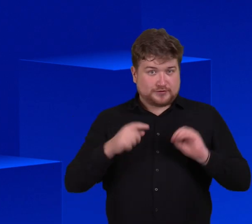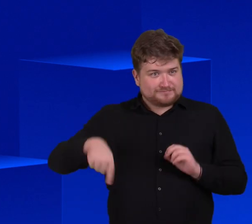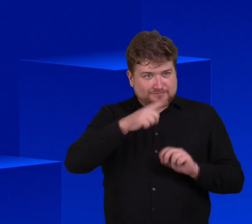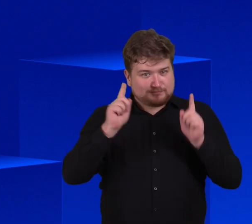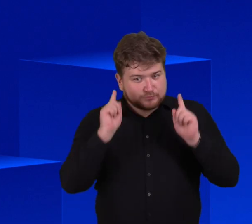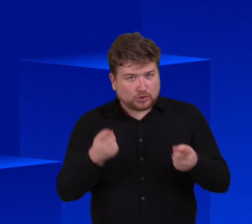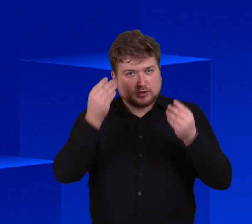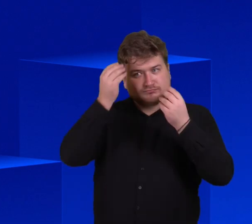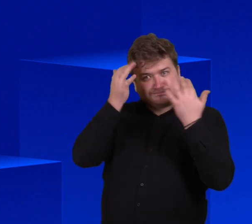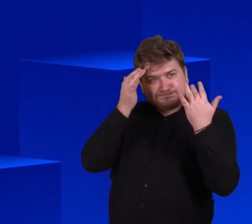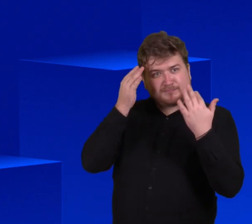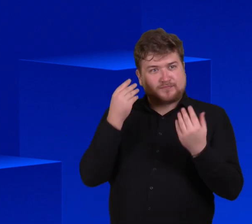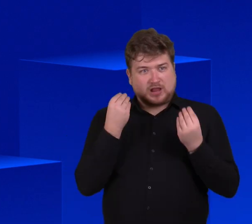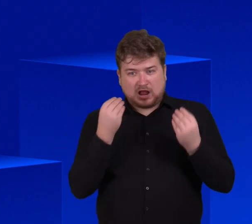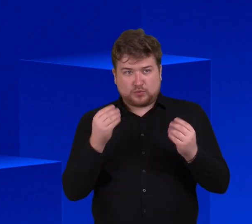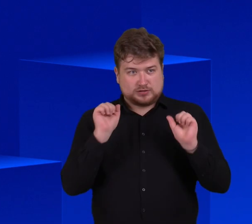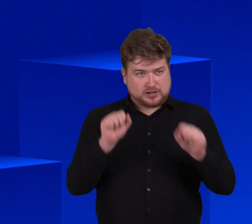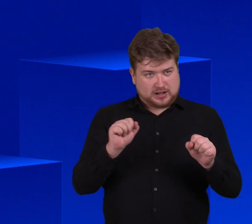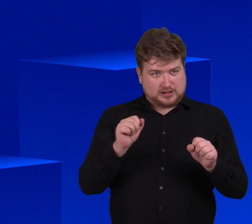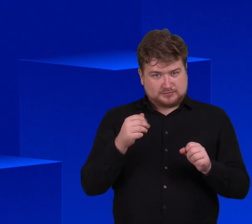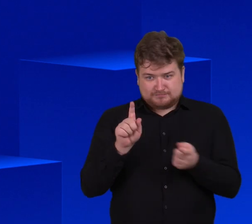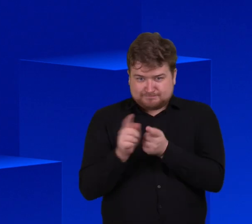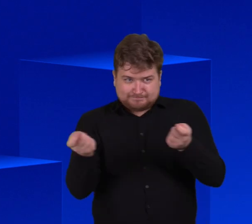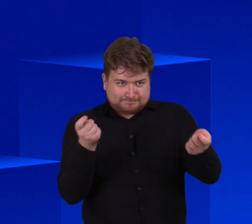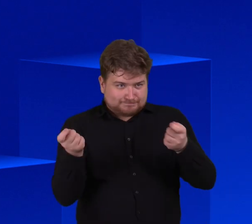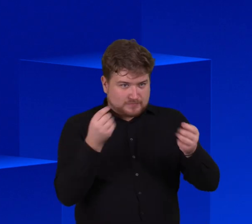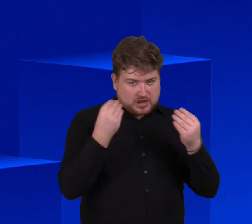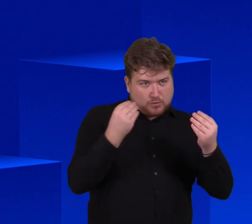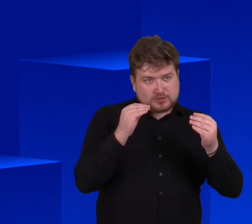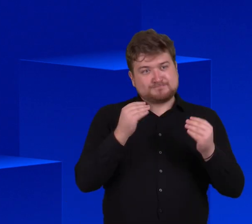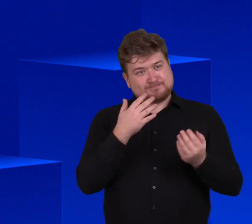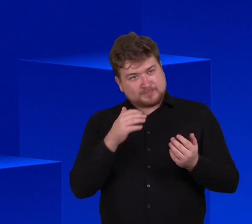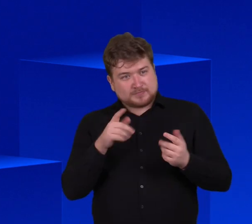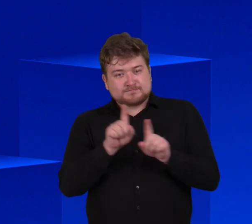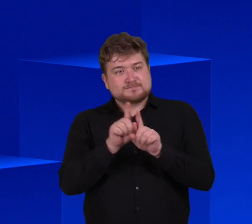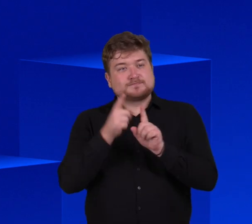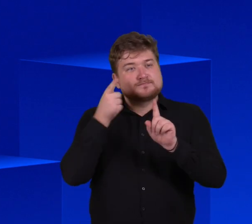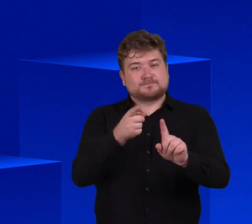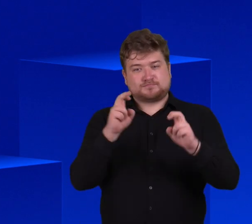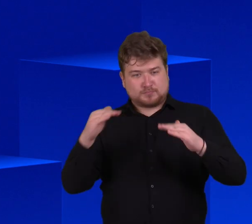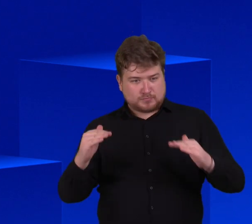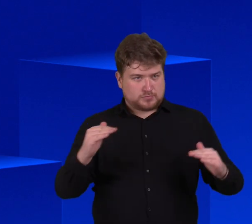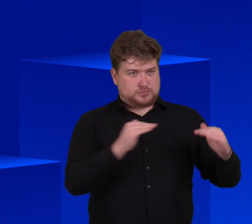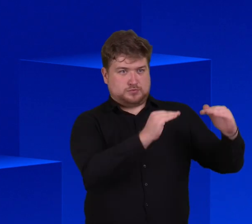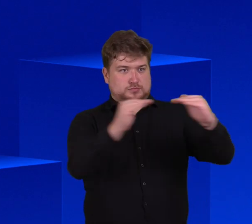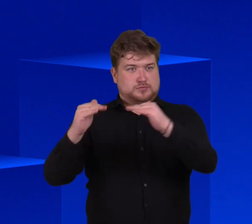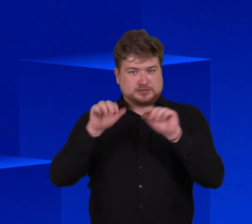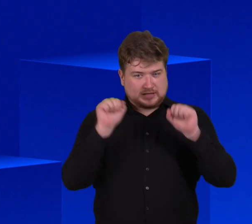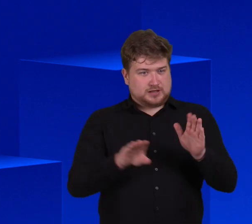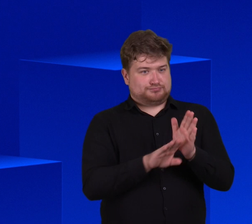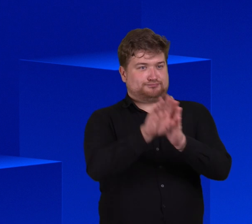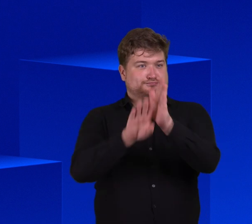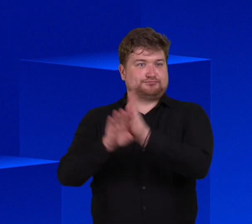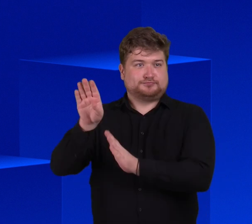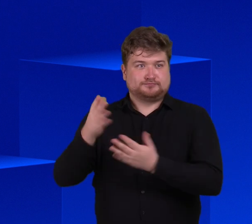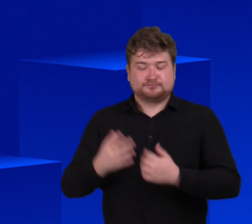coherent development. Again, one more manifestation why we need a territorial approach to development to